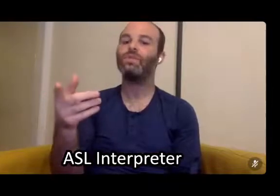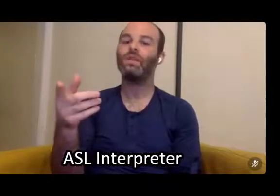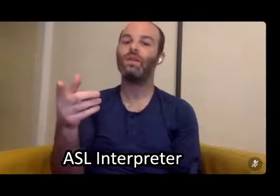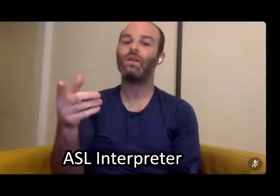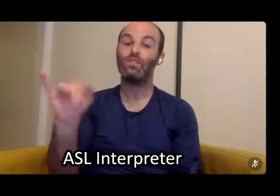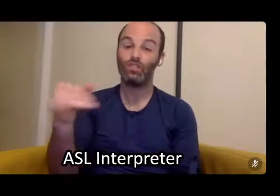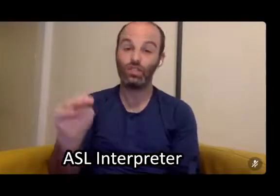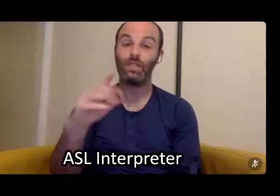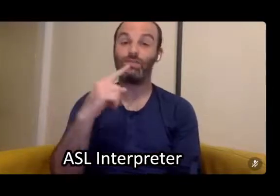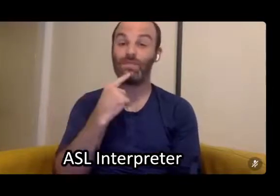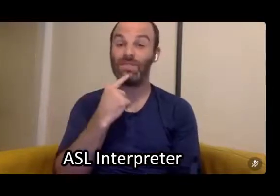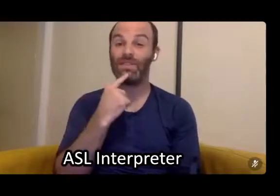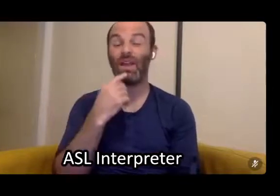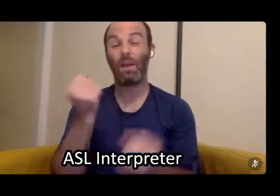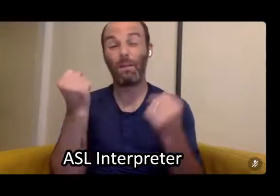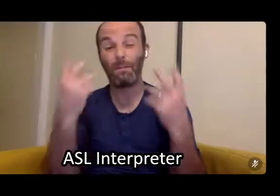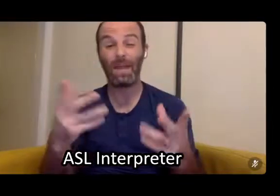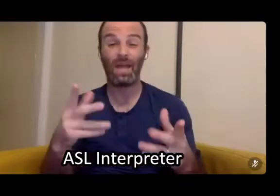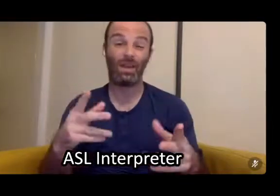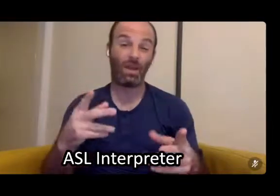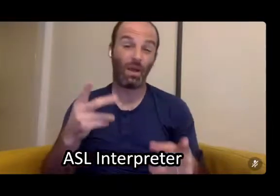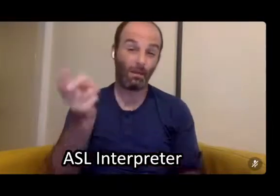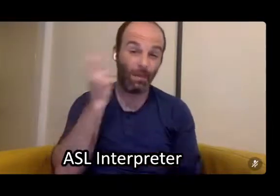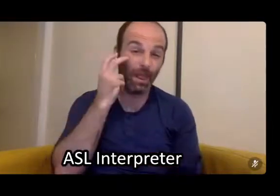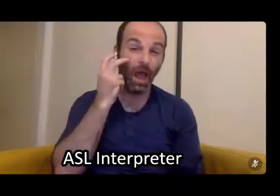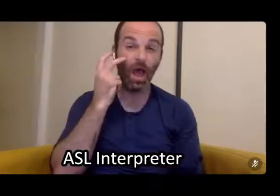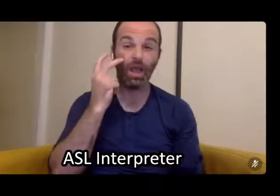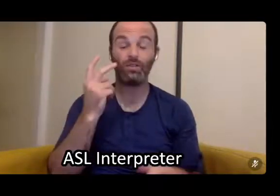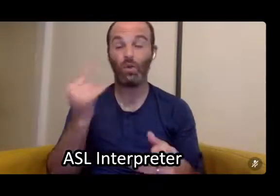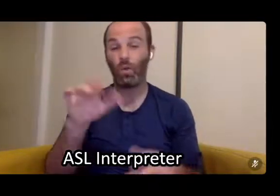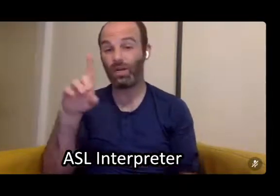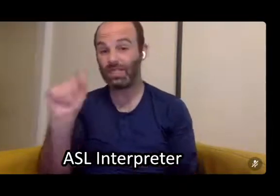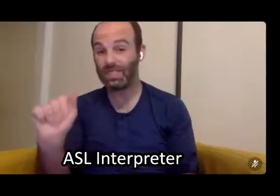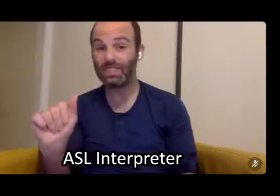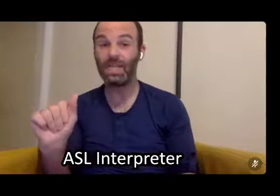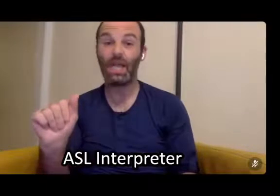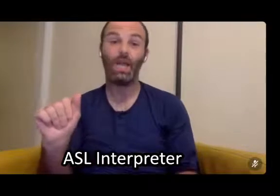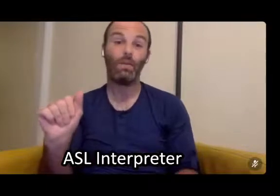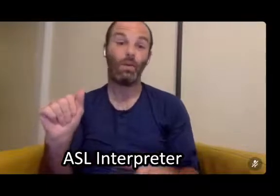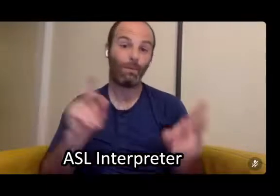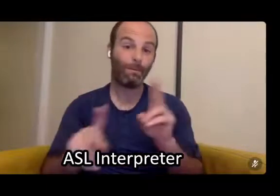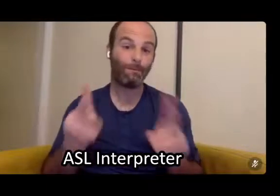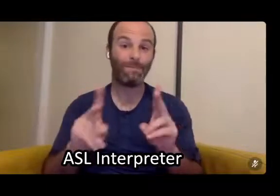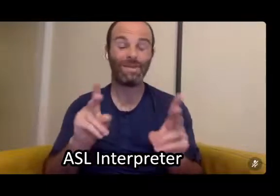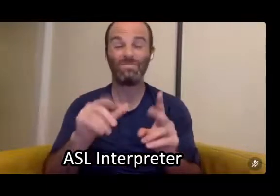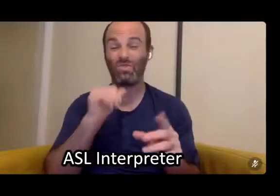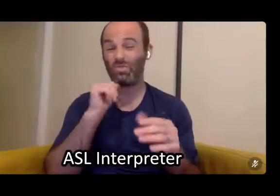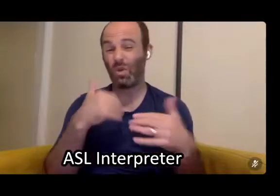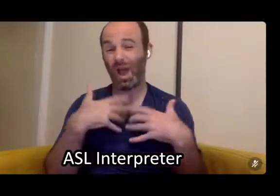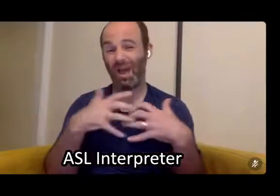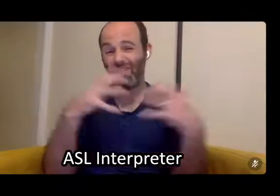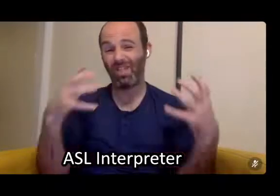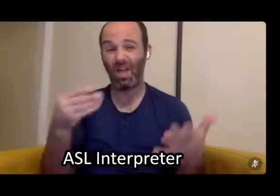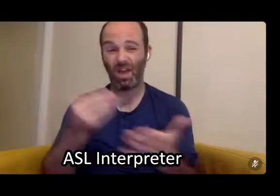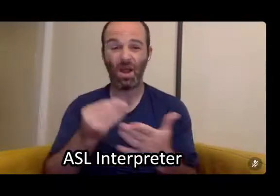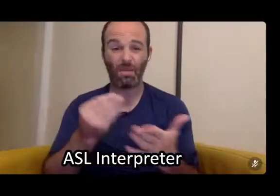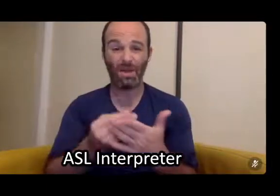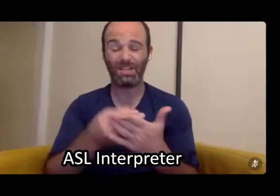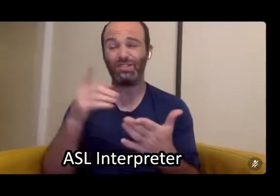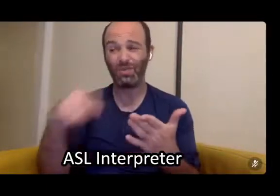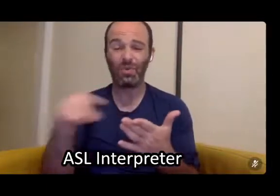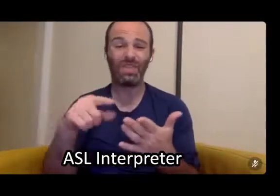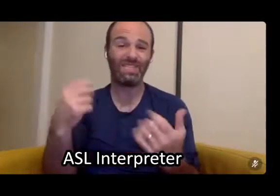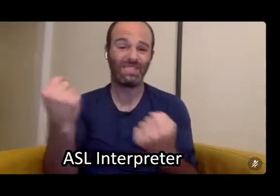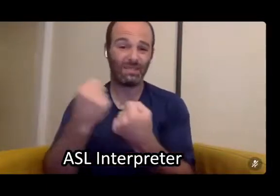are in difficult situations and sometimes on a fixed income, and these sorts of support systems are fantastic and